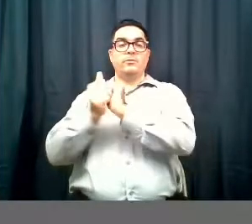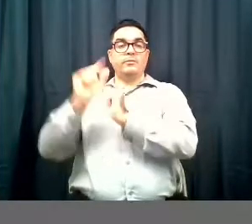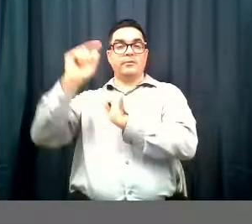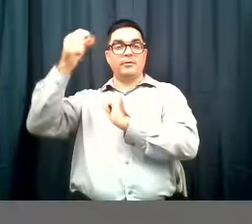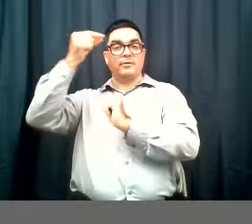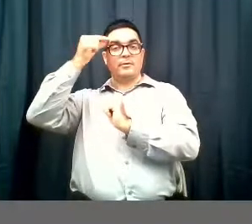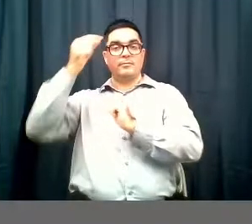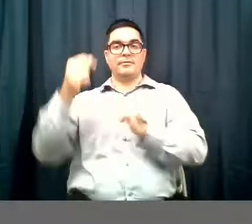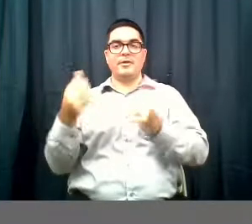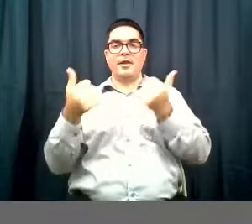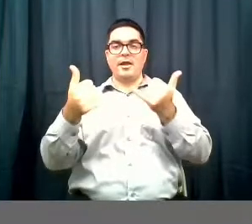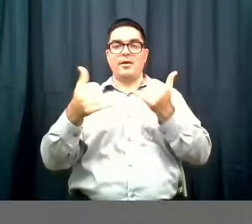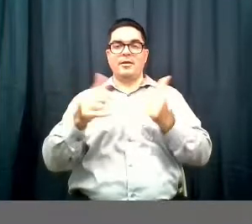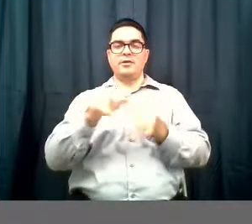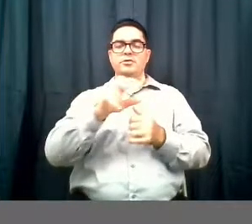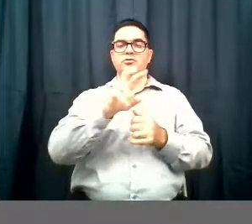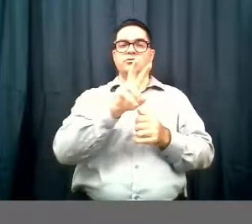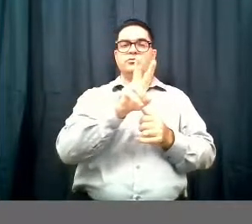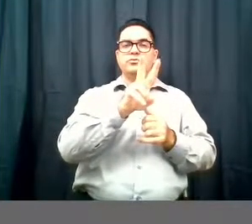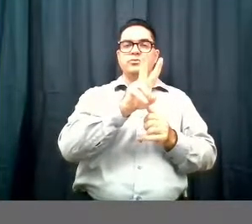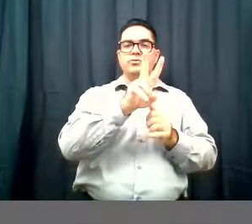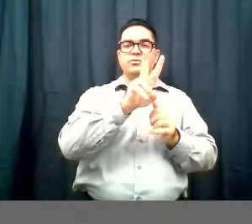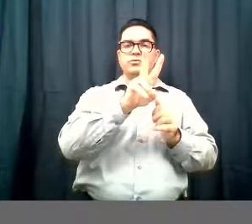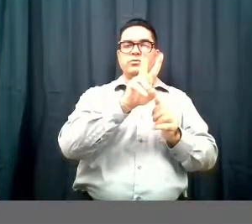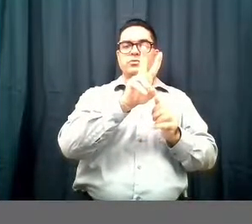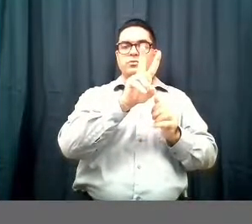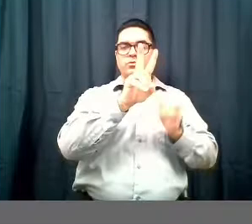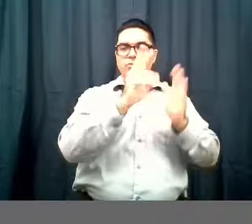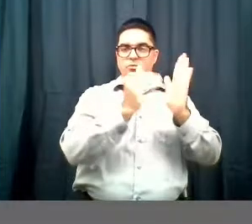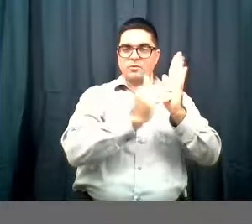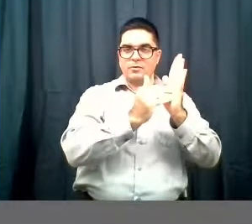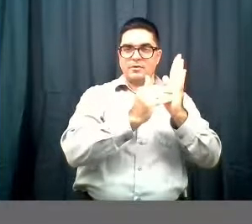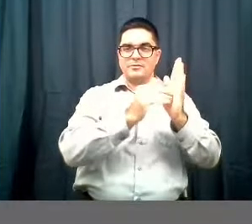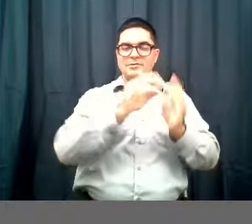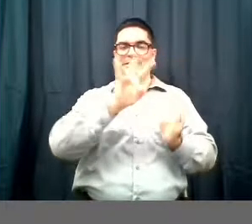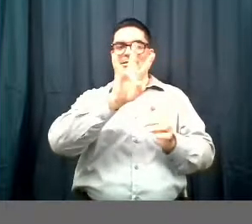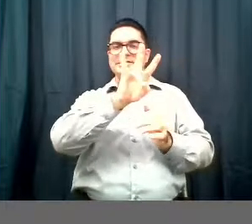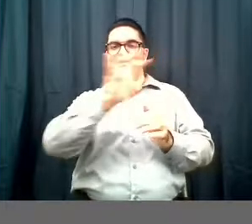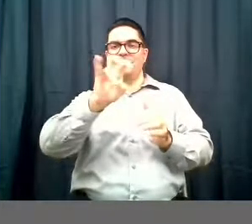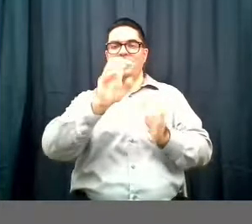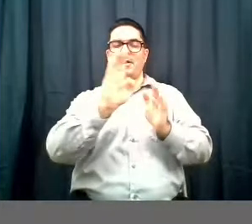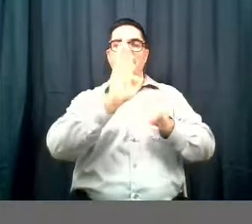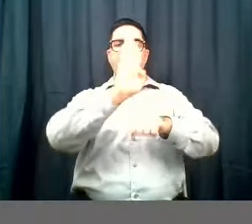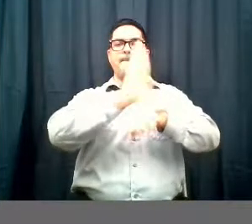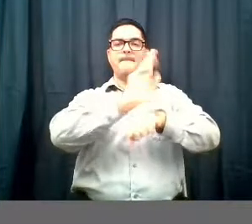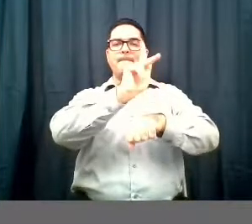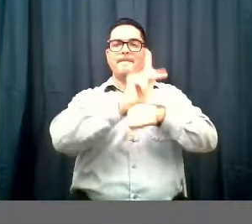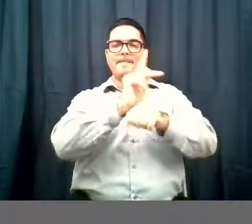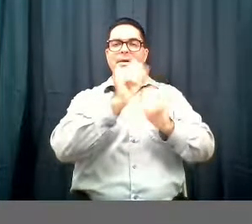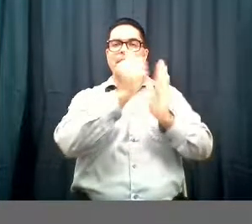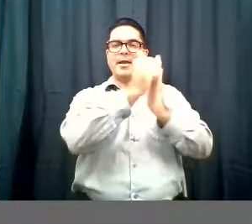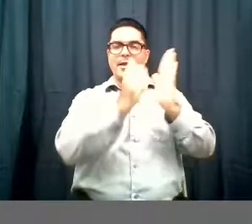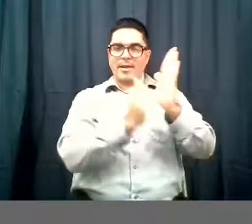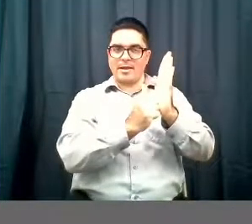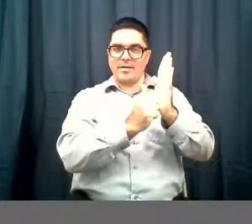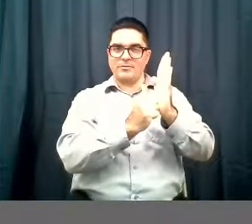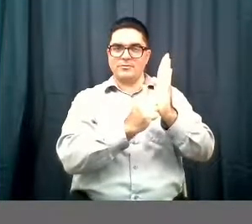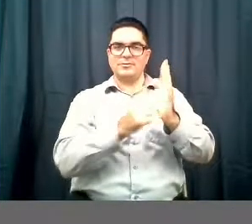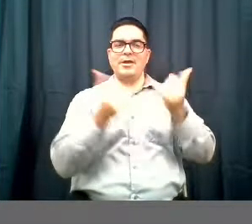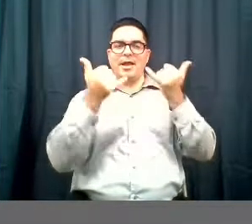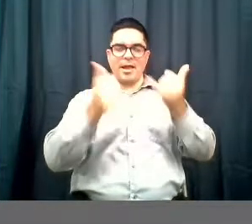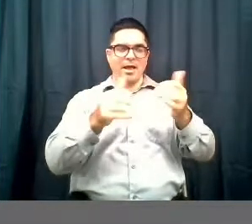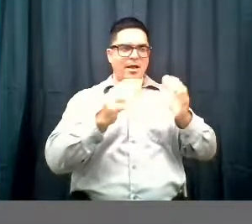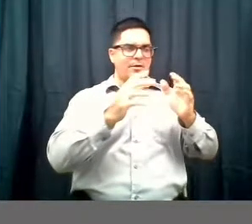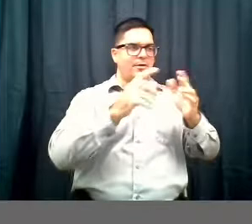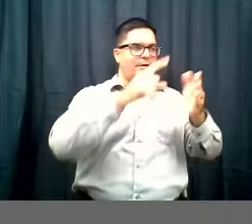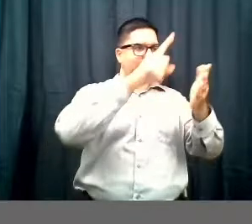than 2,700 bank accounts. I remind everyone that 4 years ago, we had no idea what bank accounts